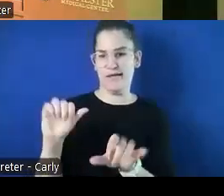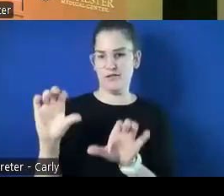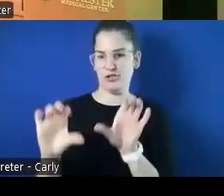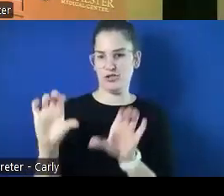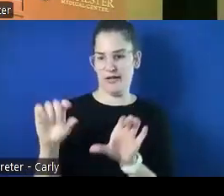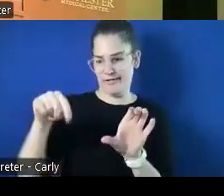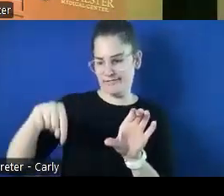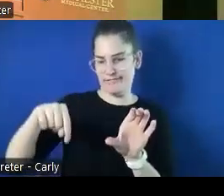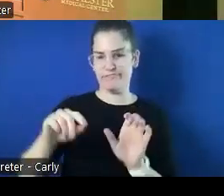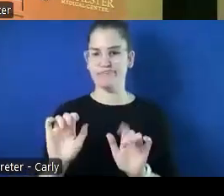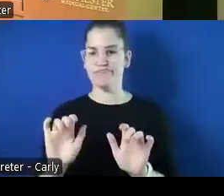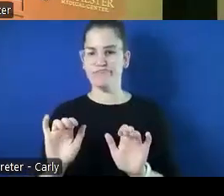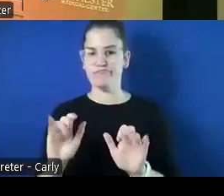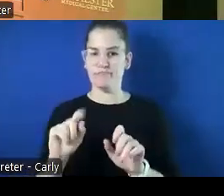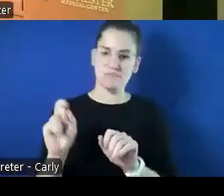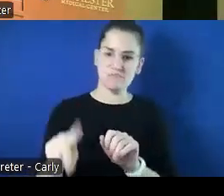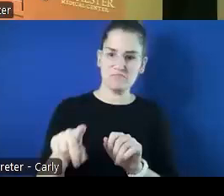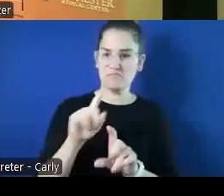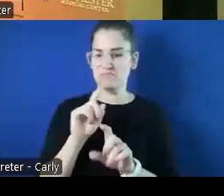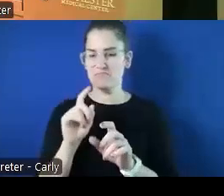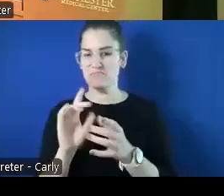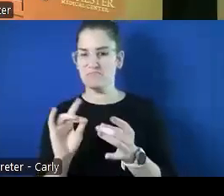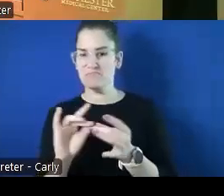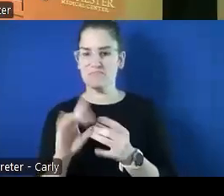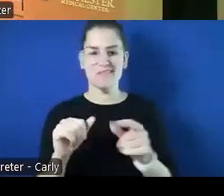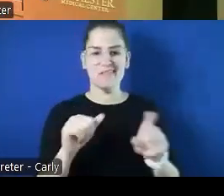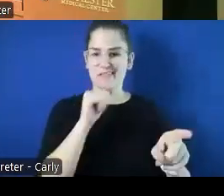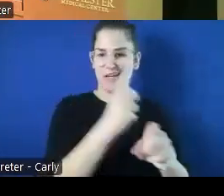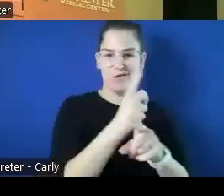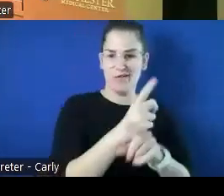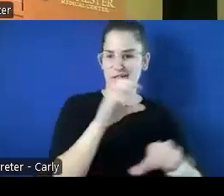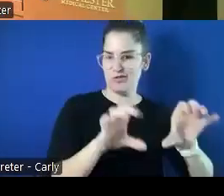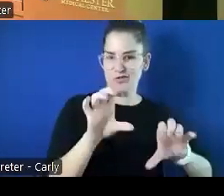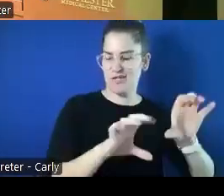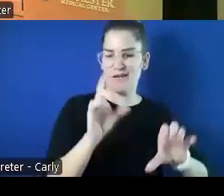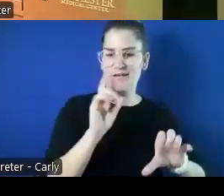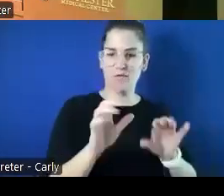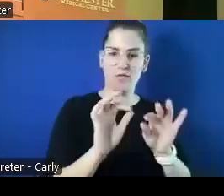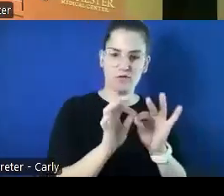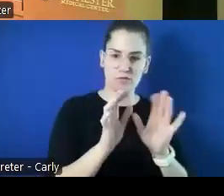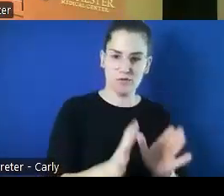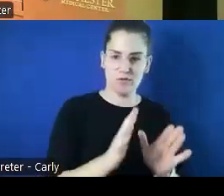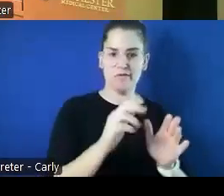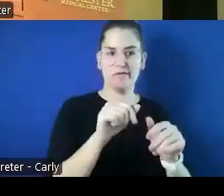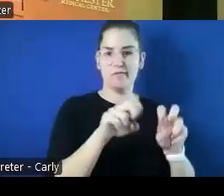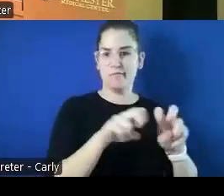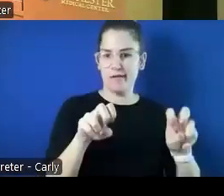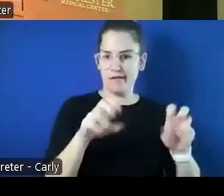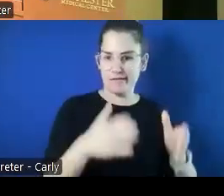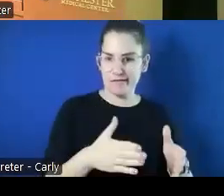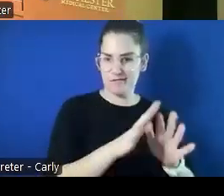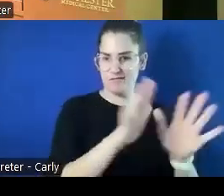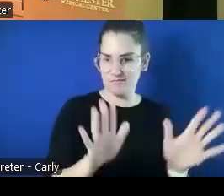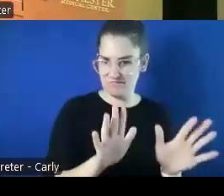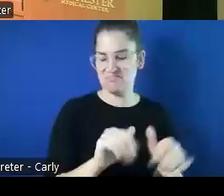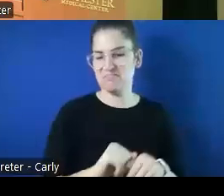box at the bottom of your screen, not through the chat, which is reserved for the interpreters and panelists.